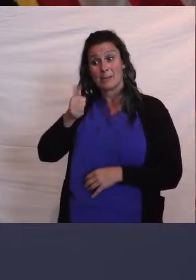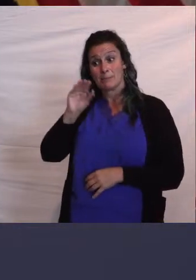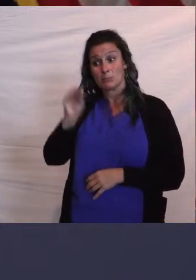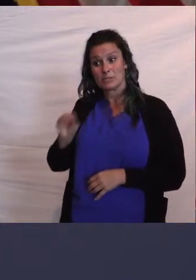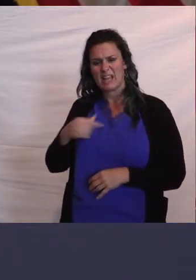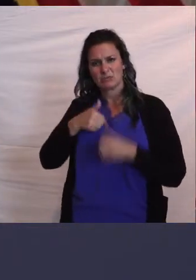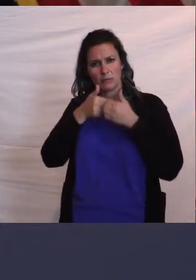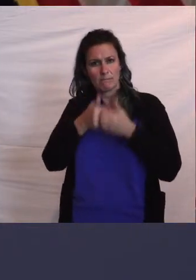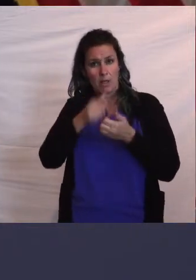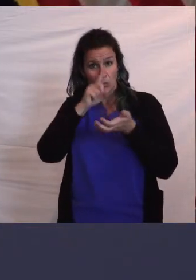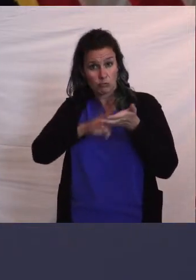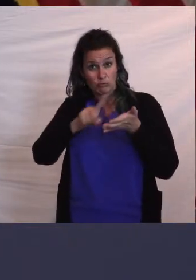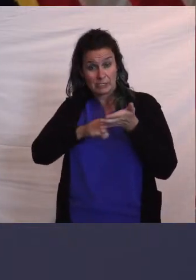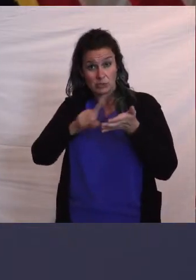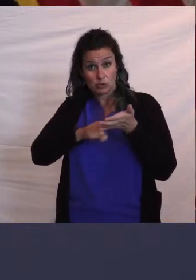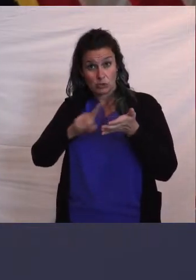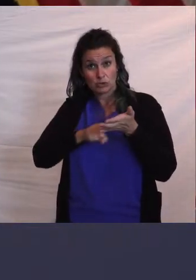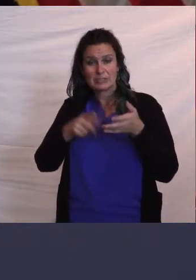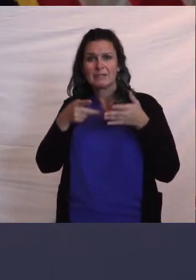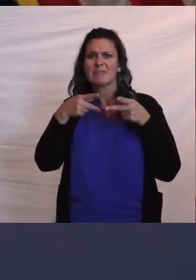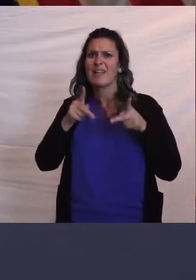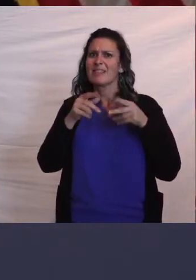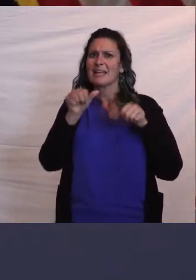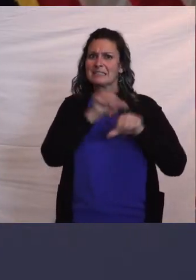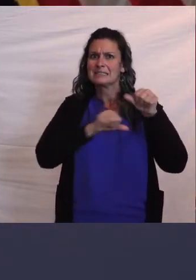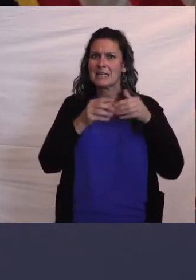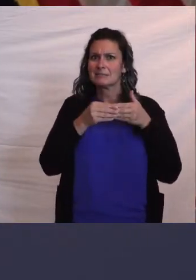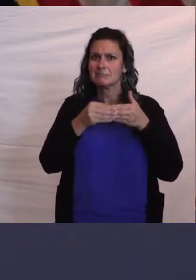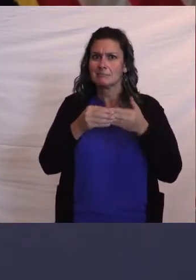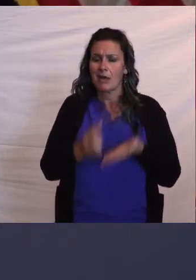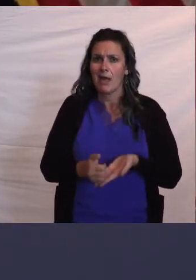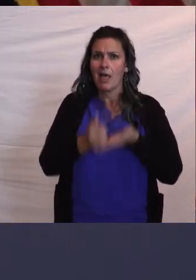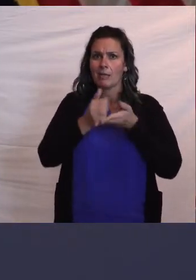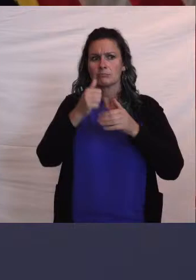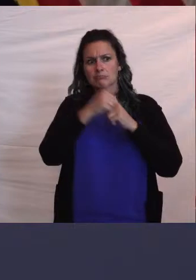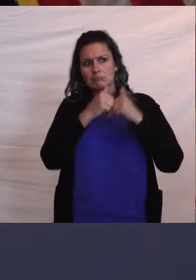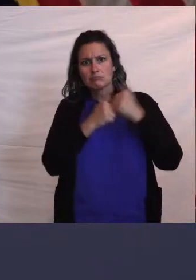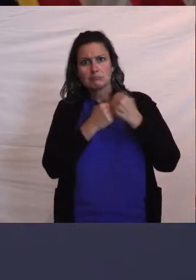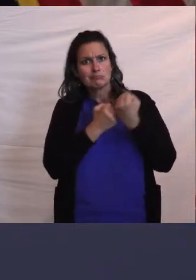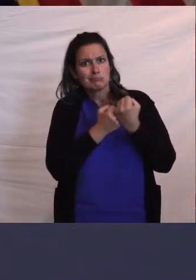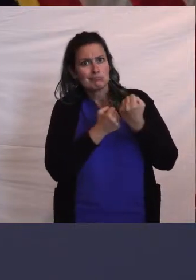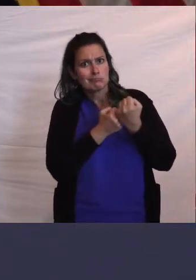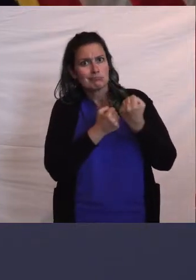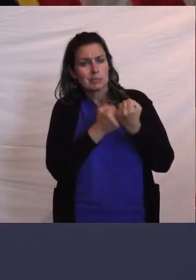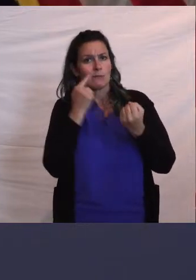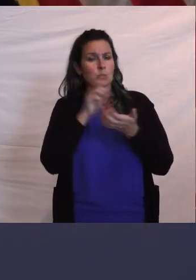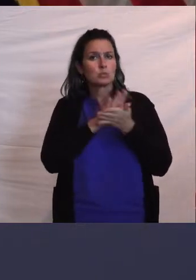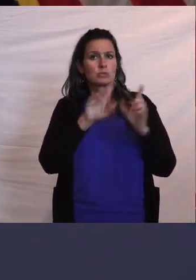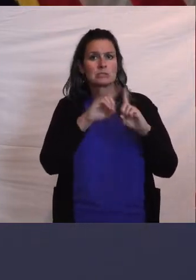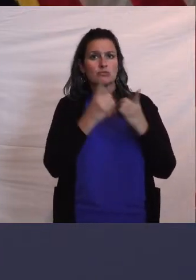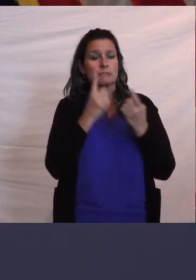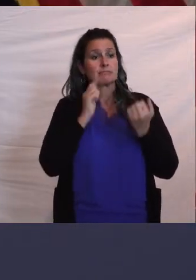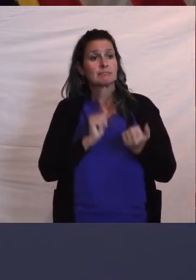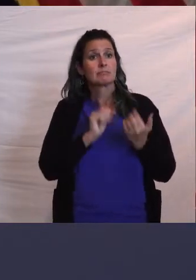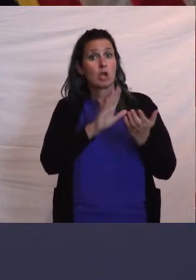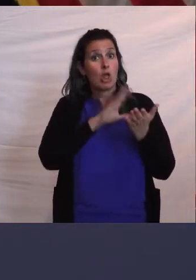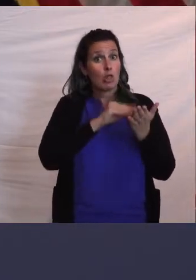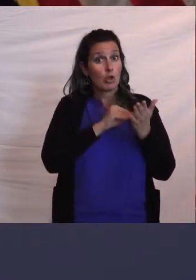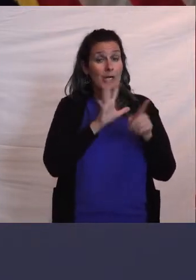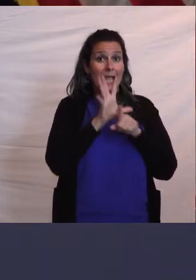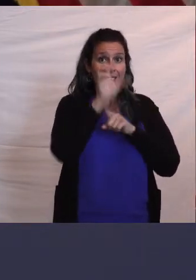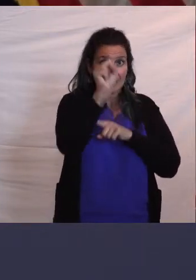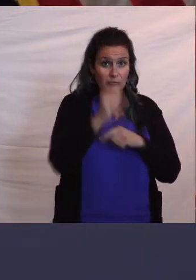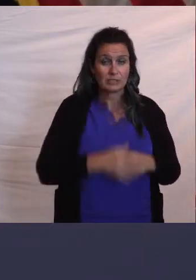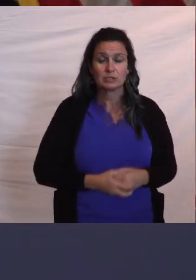the research and let the science help us structure supports for school districts to address learning